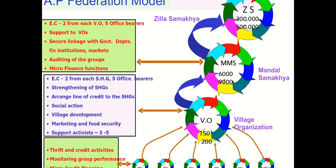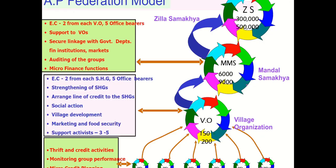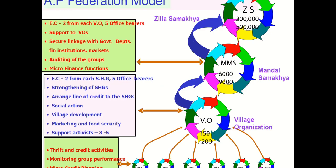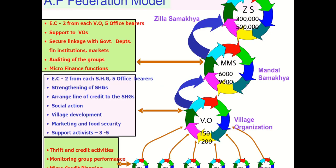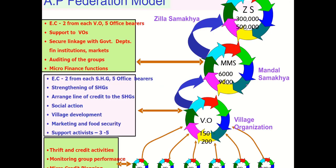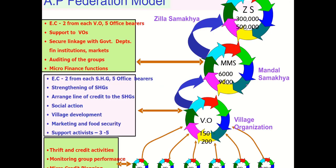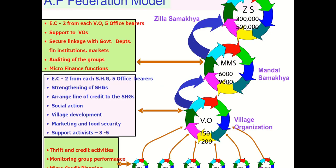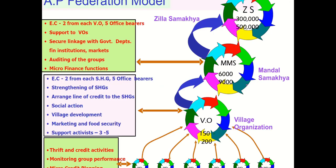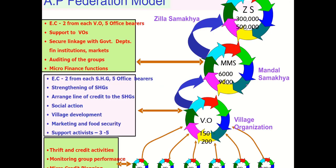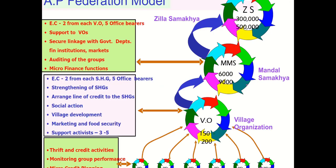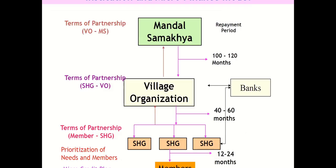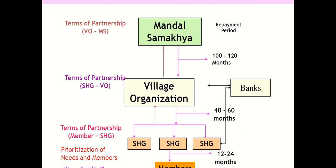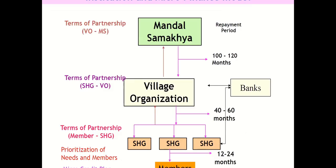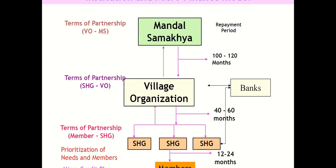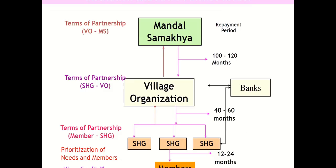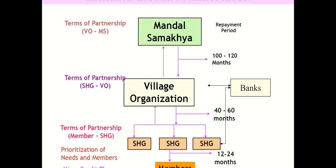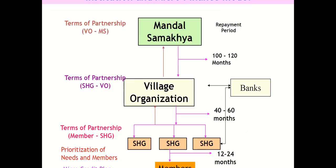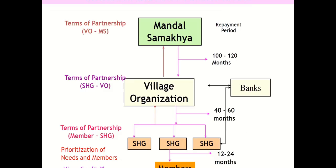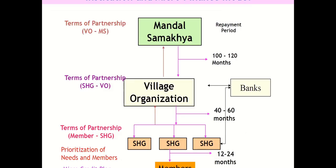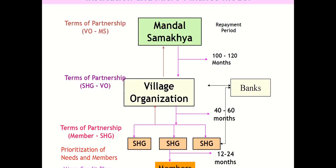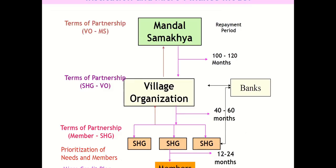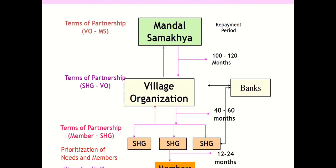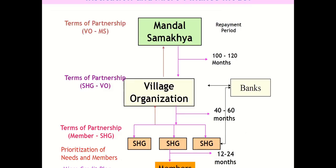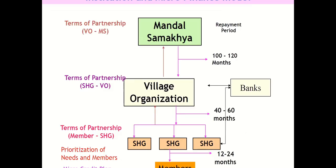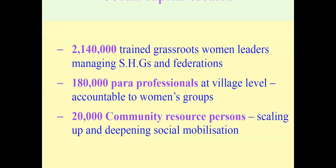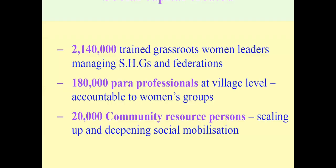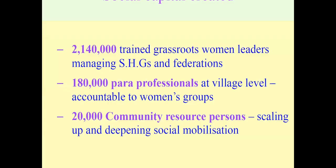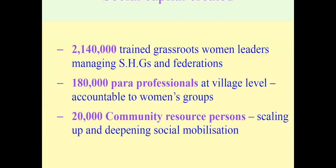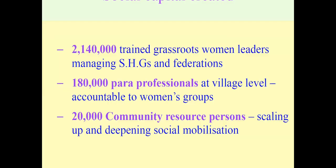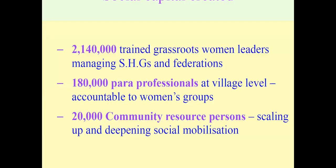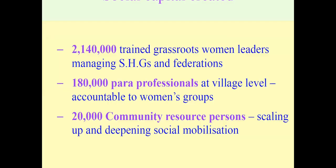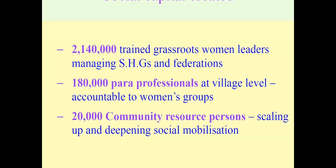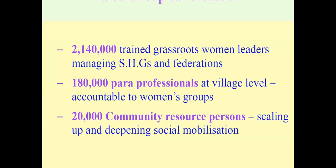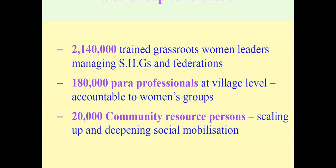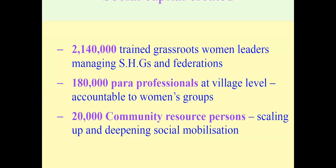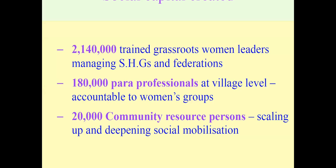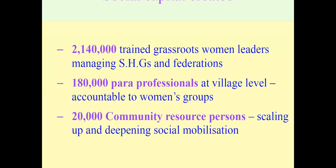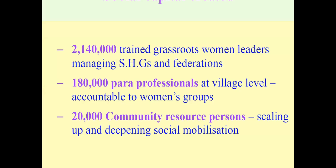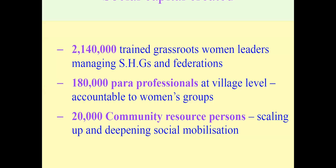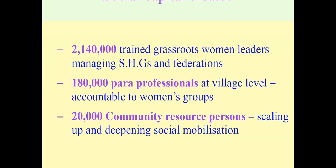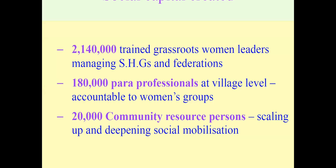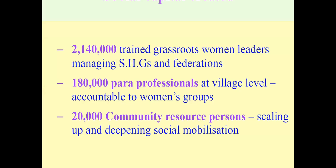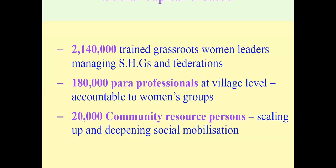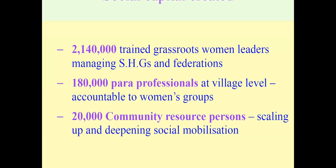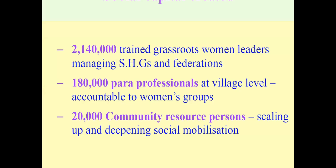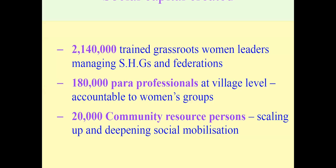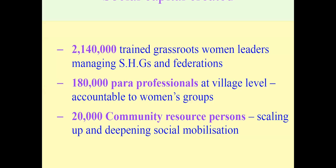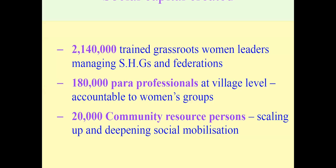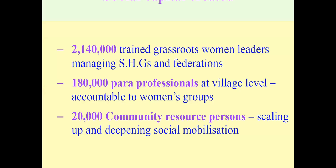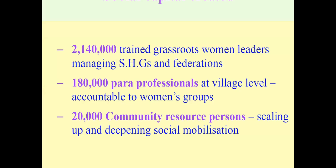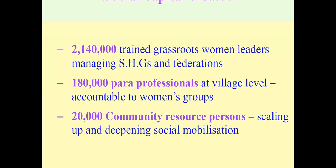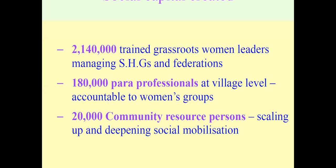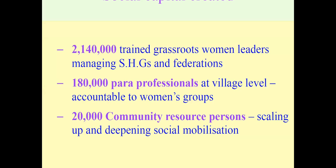Now, this is the model. We need not go in it. And this is, yeah. So this is my last slide. Then we're talking